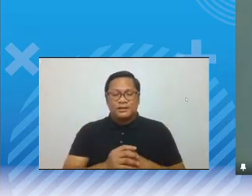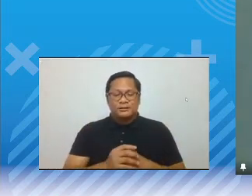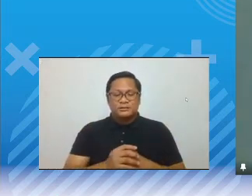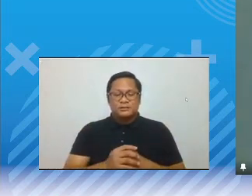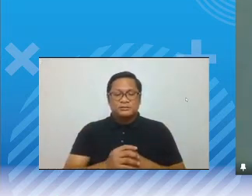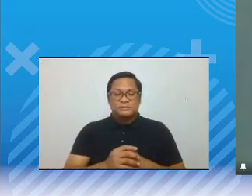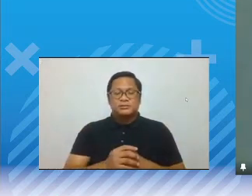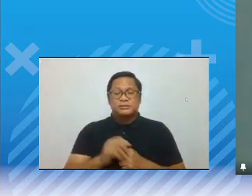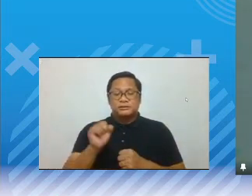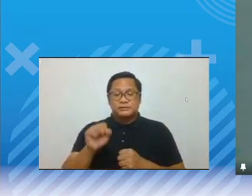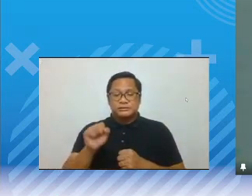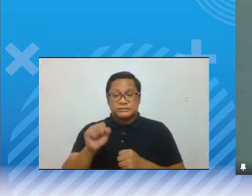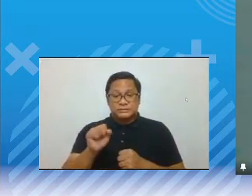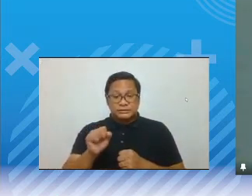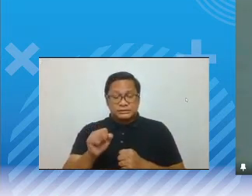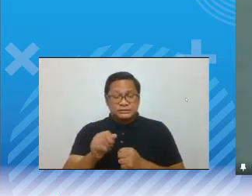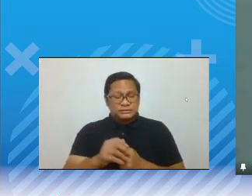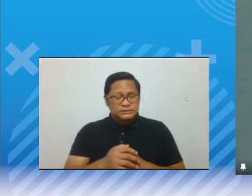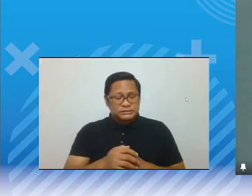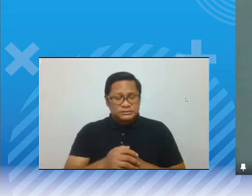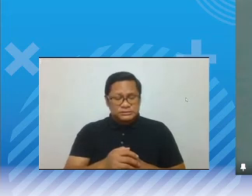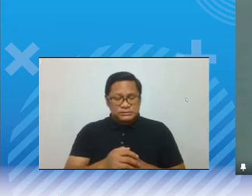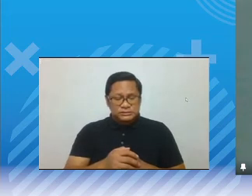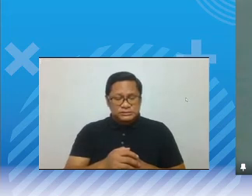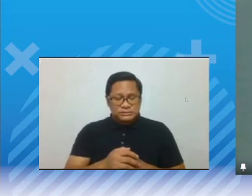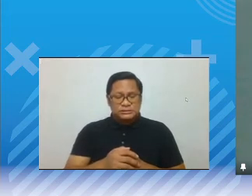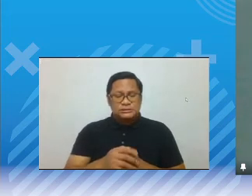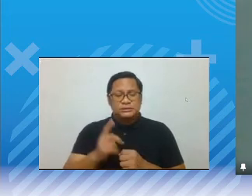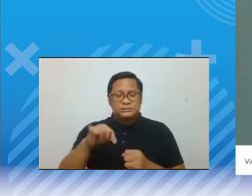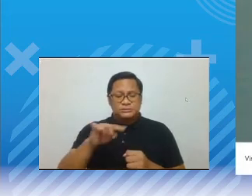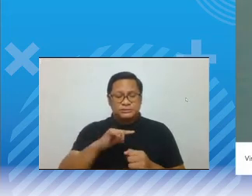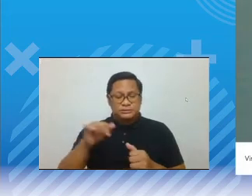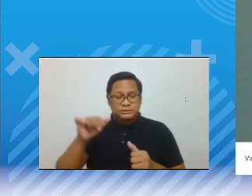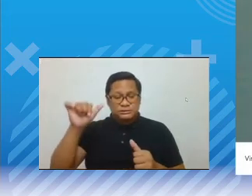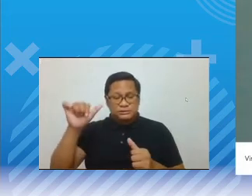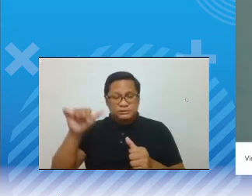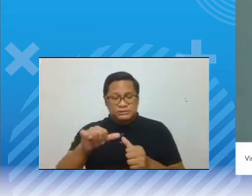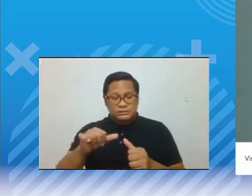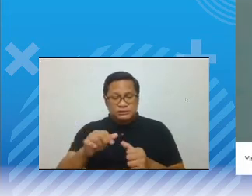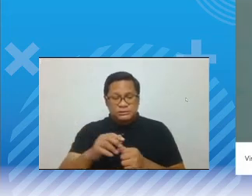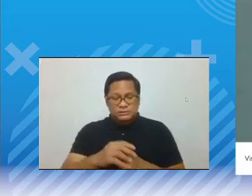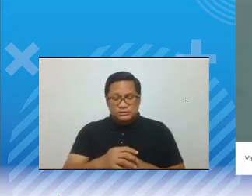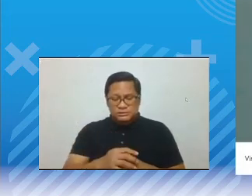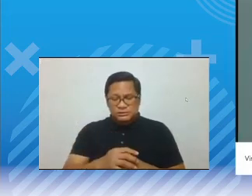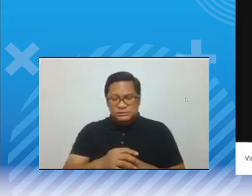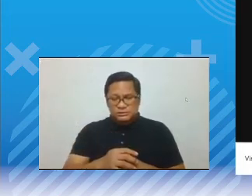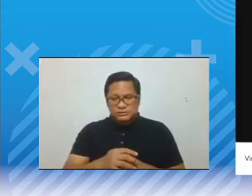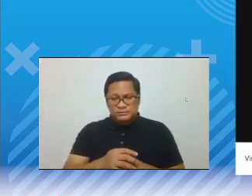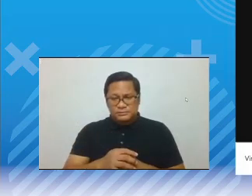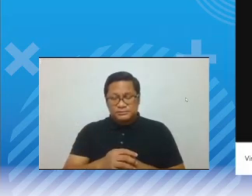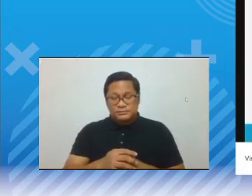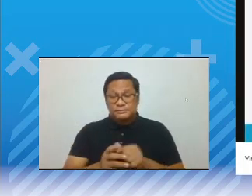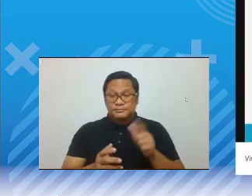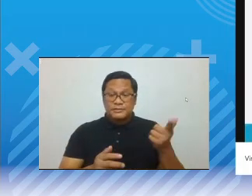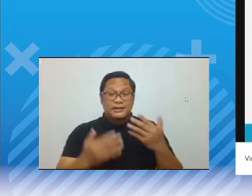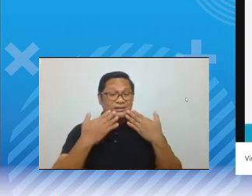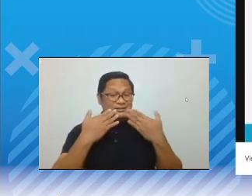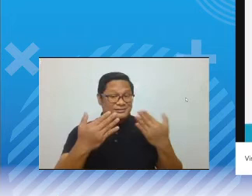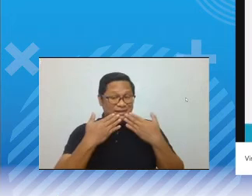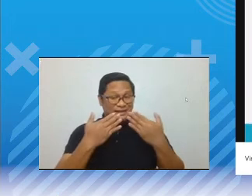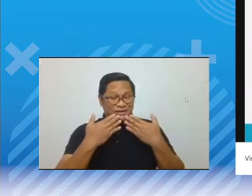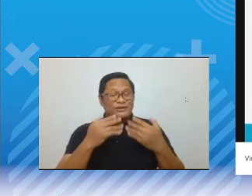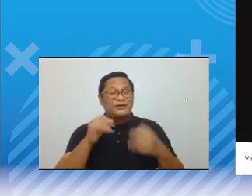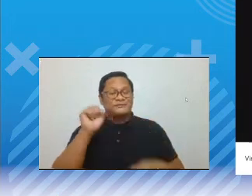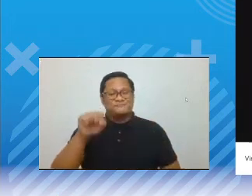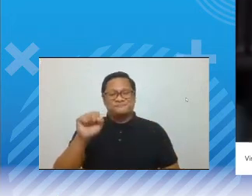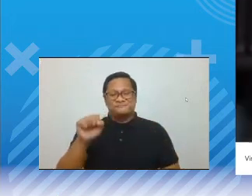next part of our session, Michael, there. Ayan. Thank you, MC. So ngayon naman